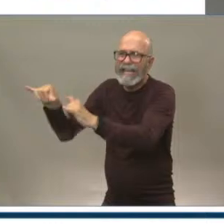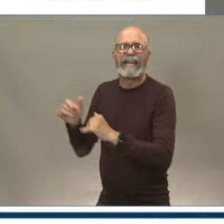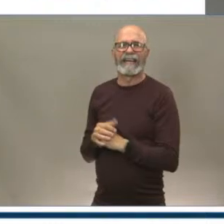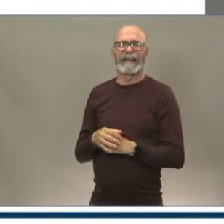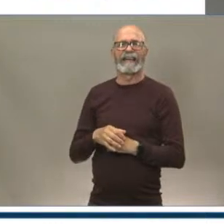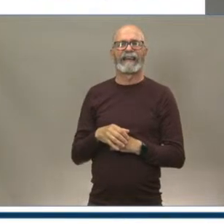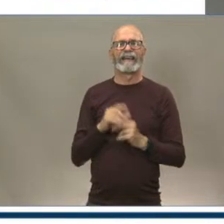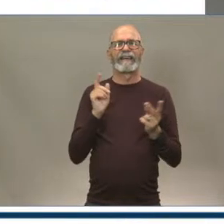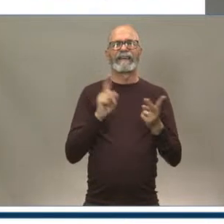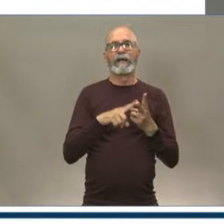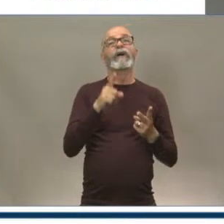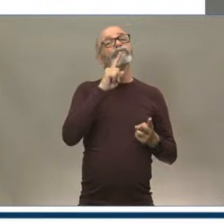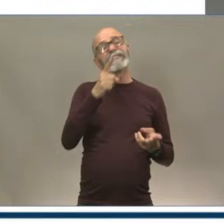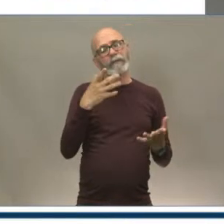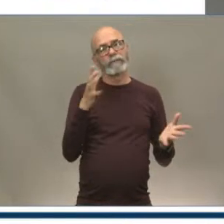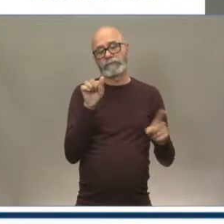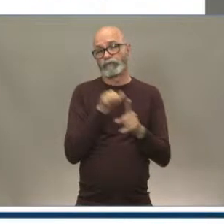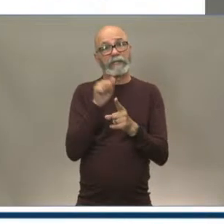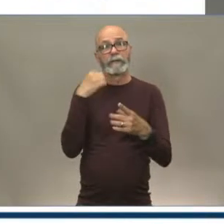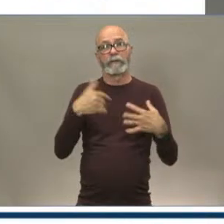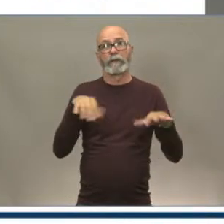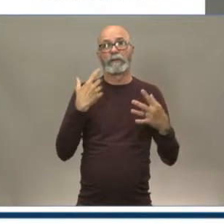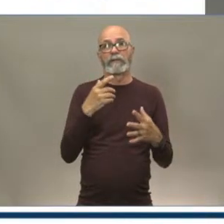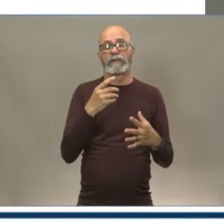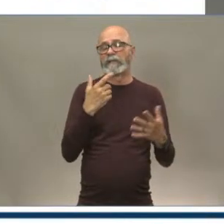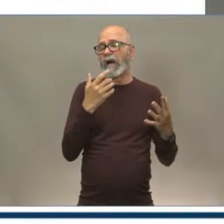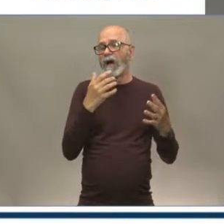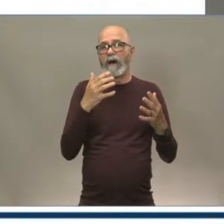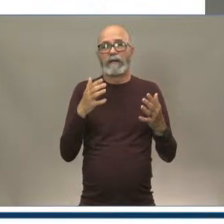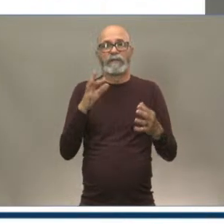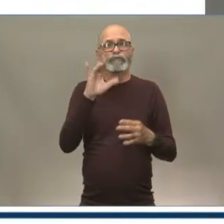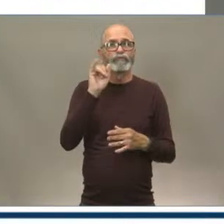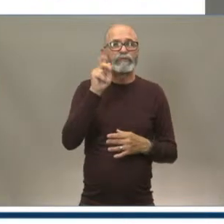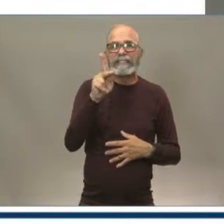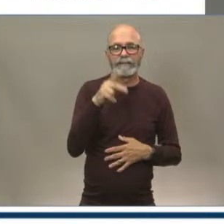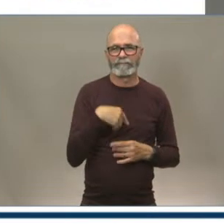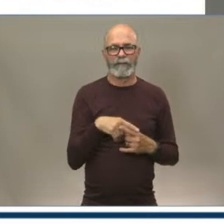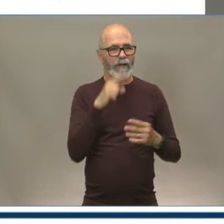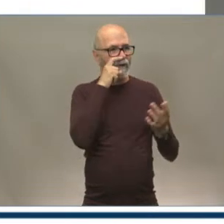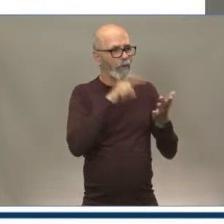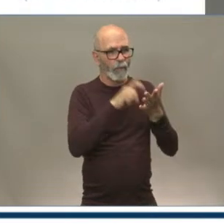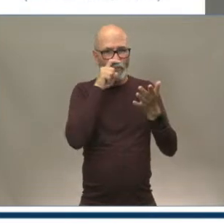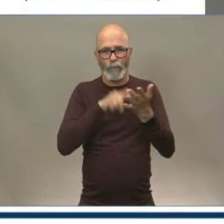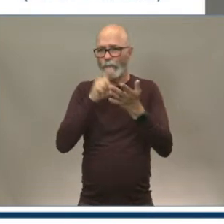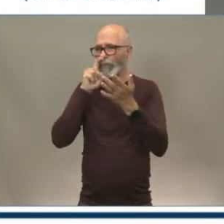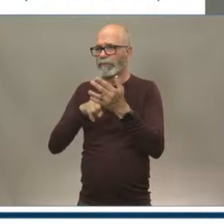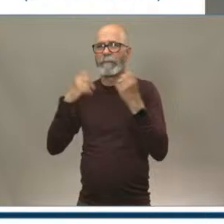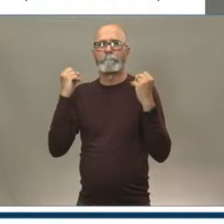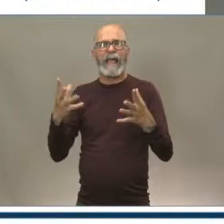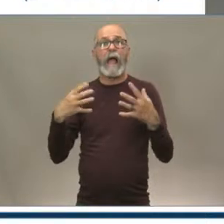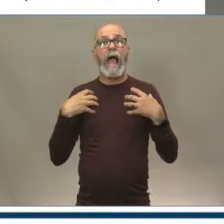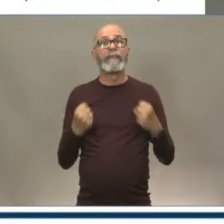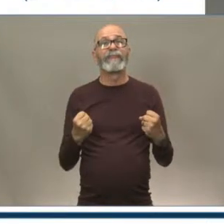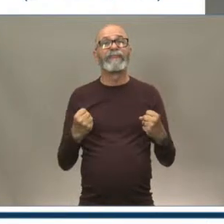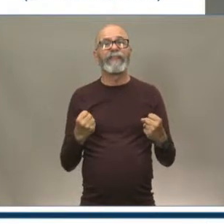We're hearing in public health, we're hearing clusters and outbreaks in workplaces